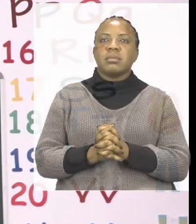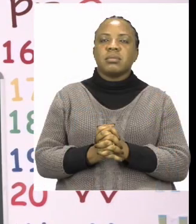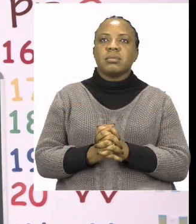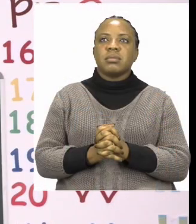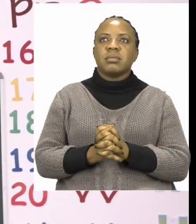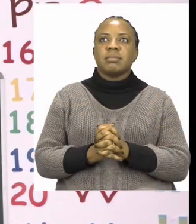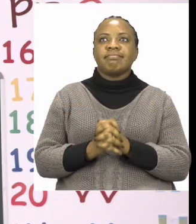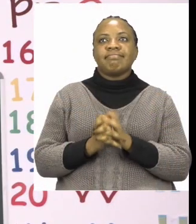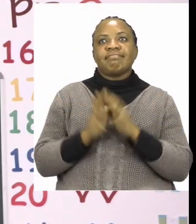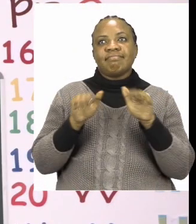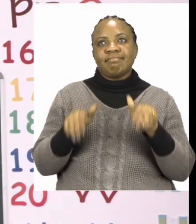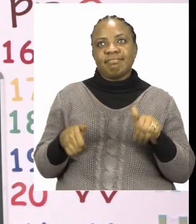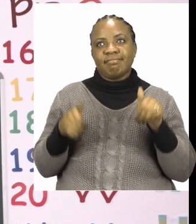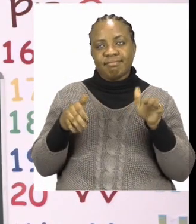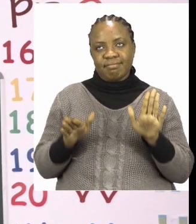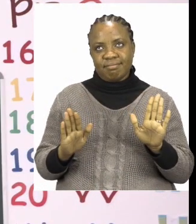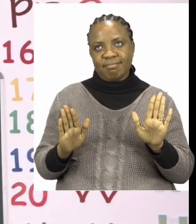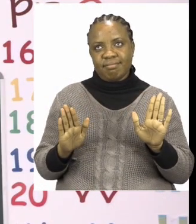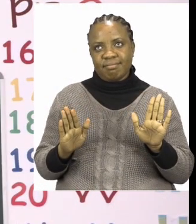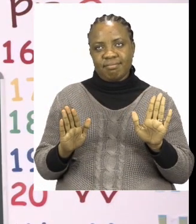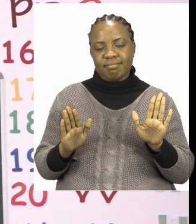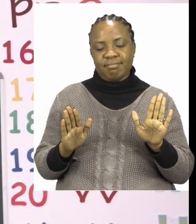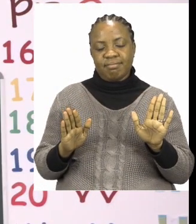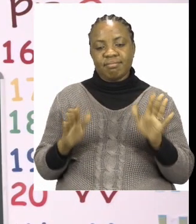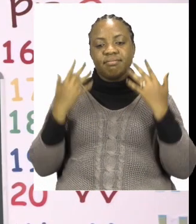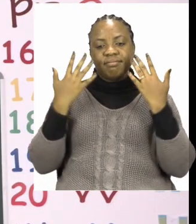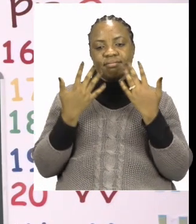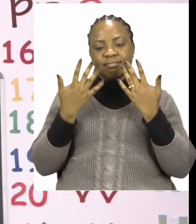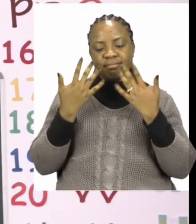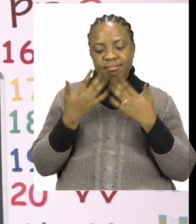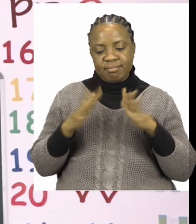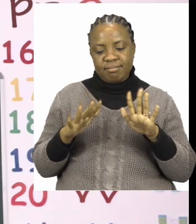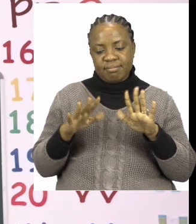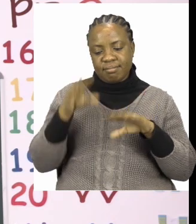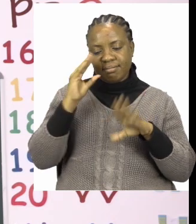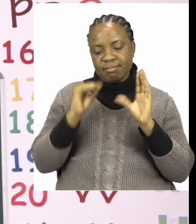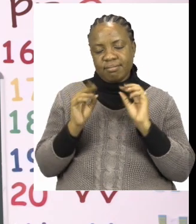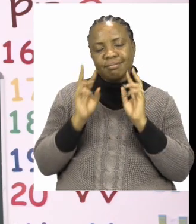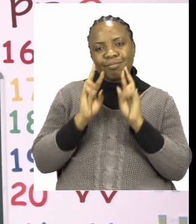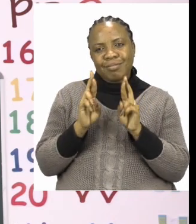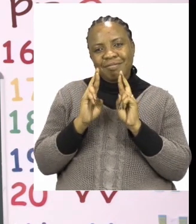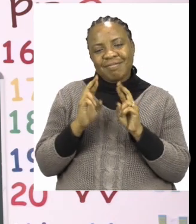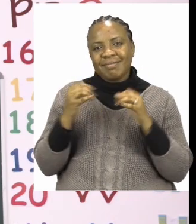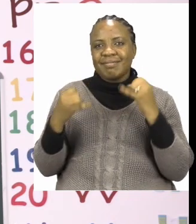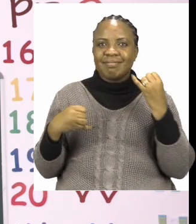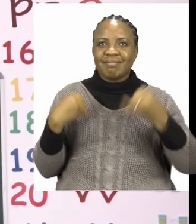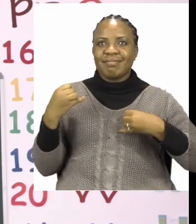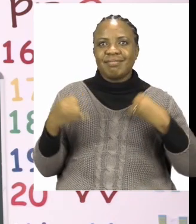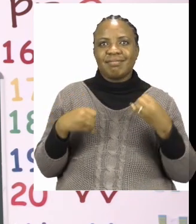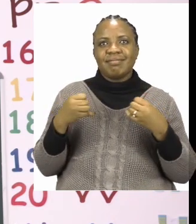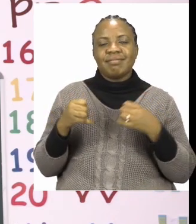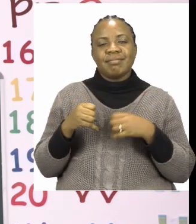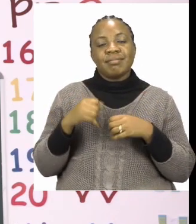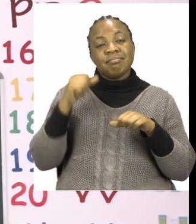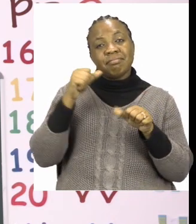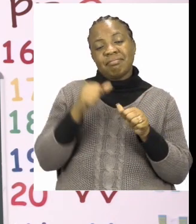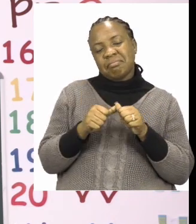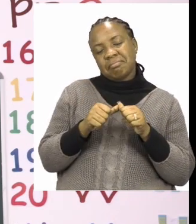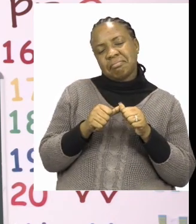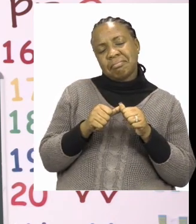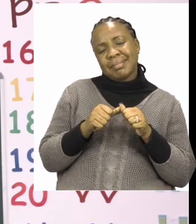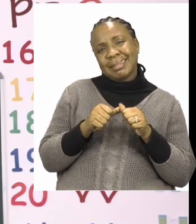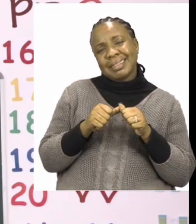Boys and girls, we have now come to the end of our lesson. I hope you had fun. Remember, if you're not sure what